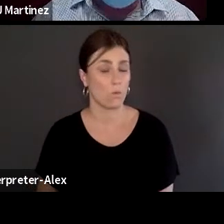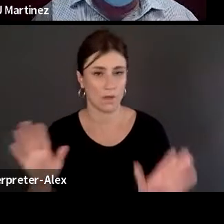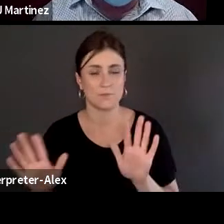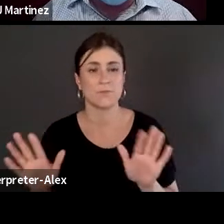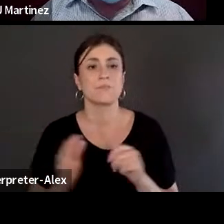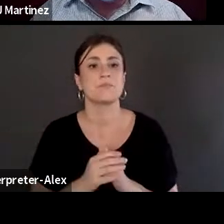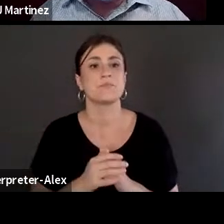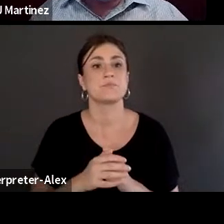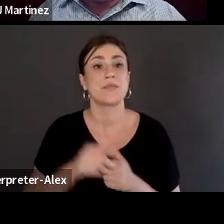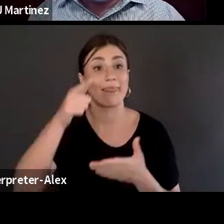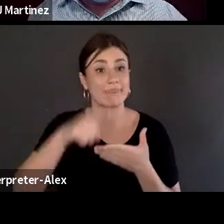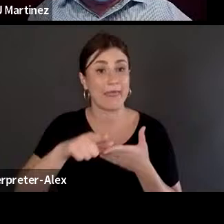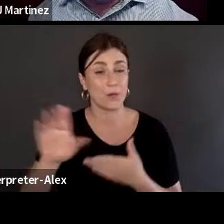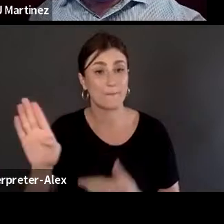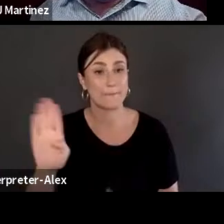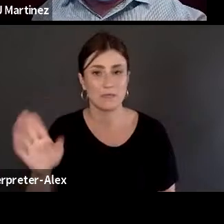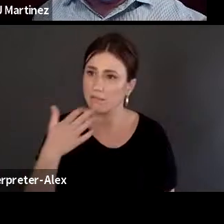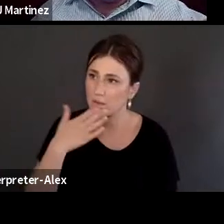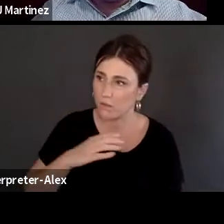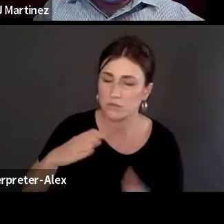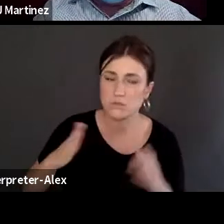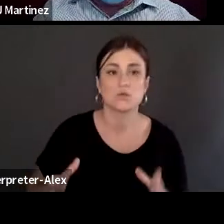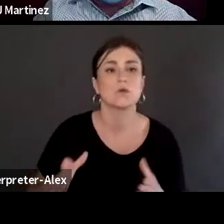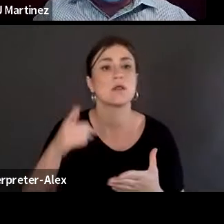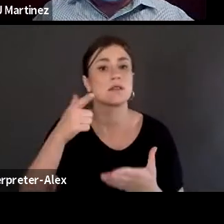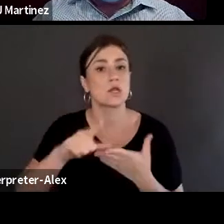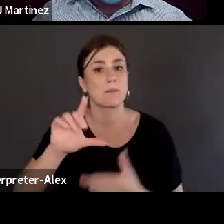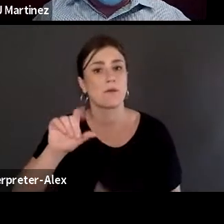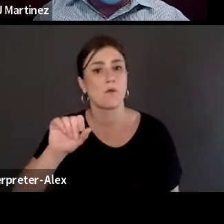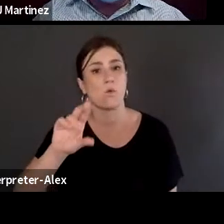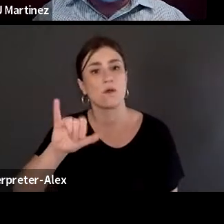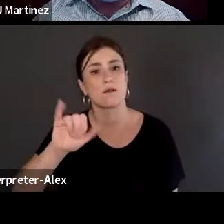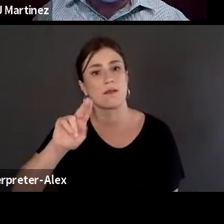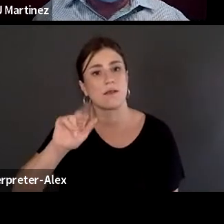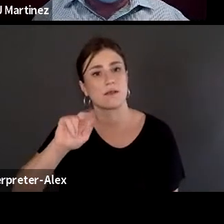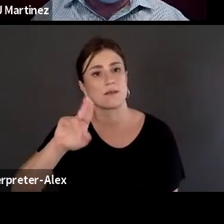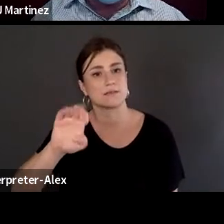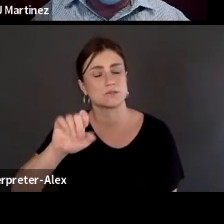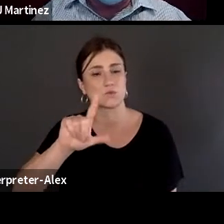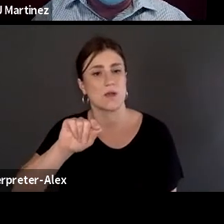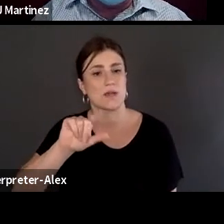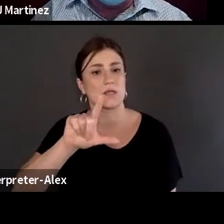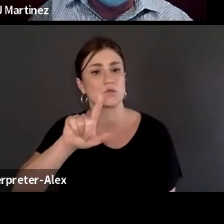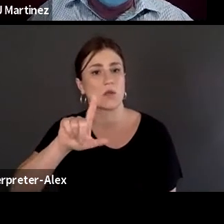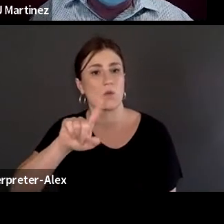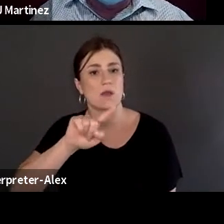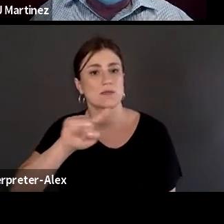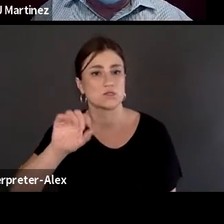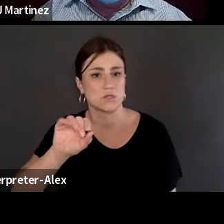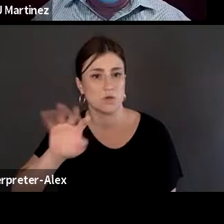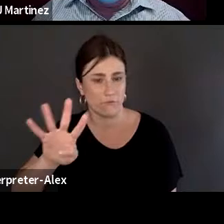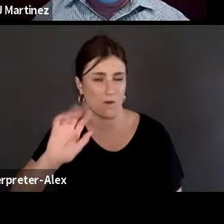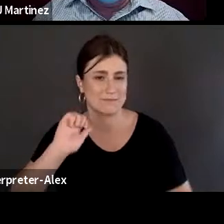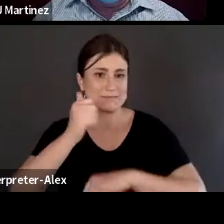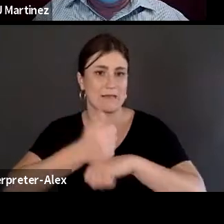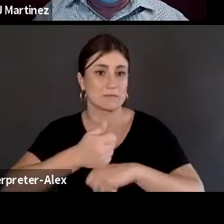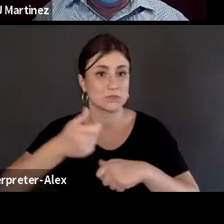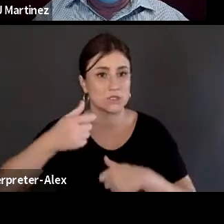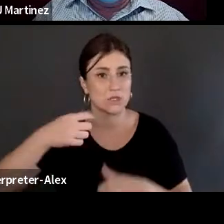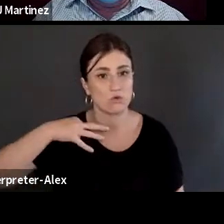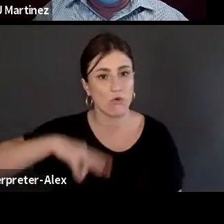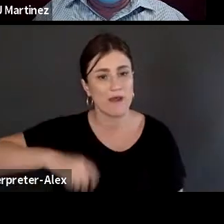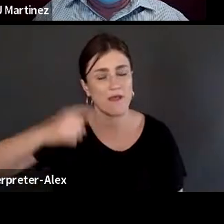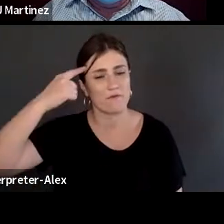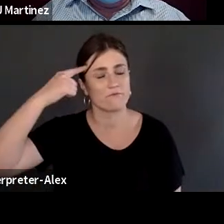us letter B. Thank you, Councillor. And we have an ordinance 2021-04, an ordinance establishing credit given to municipal court defendants who